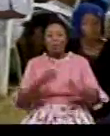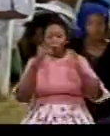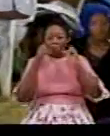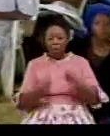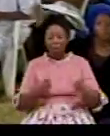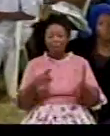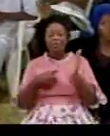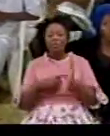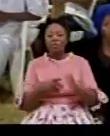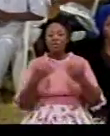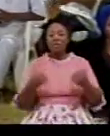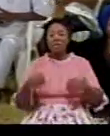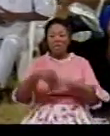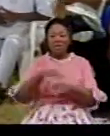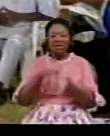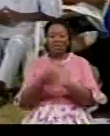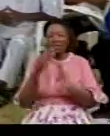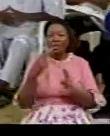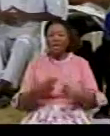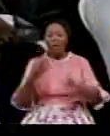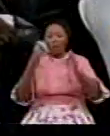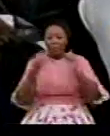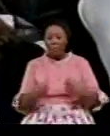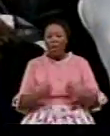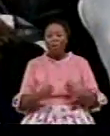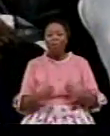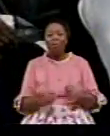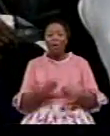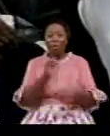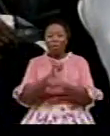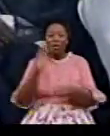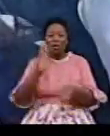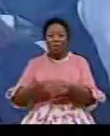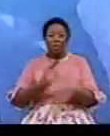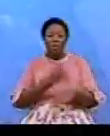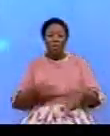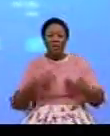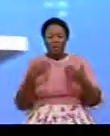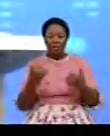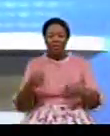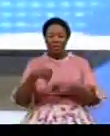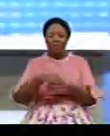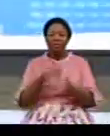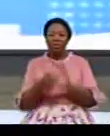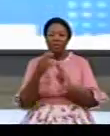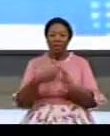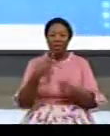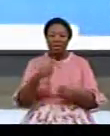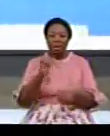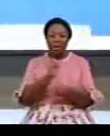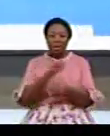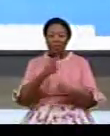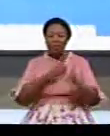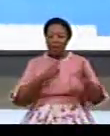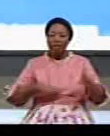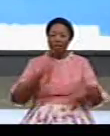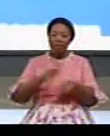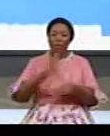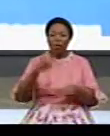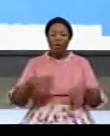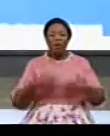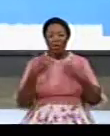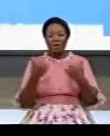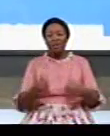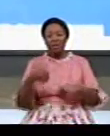cleansing tonight, the Lord will grant you cleansing. When you ask for conversion tonight, a change of